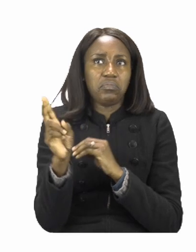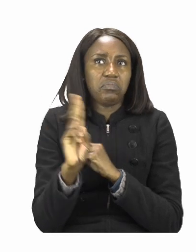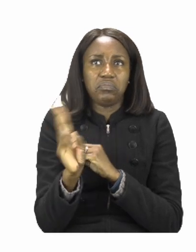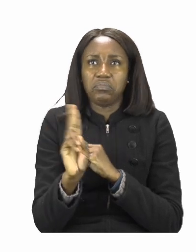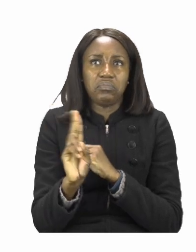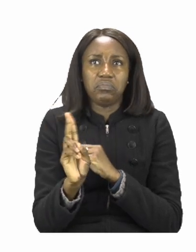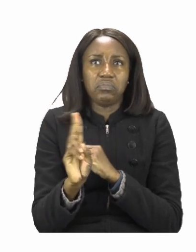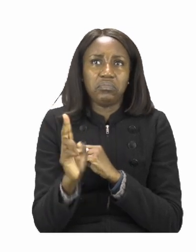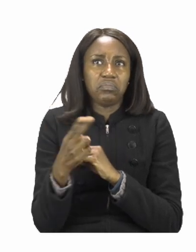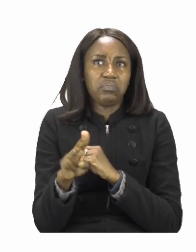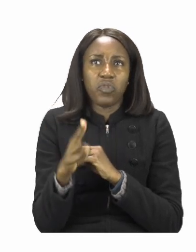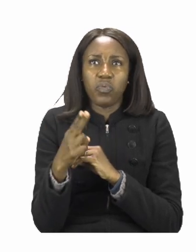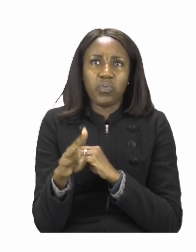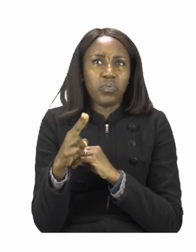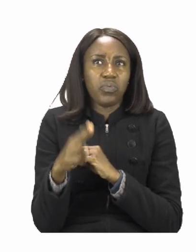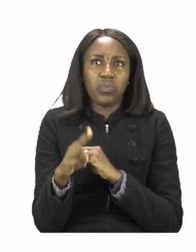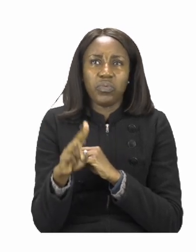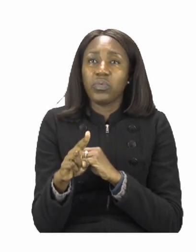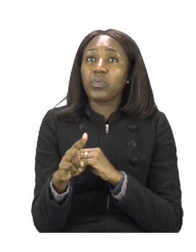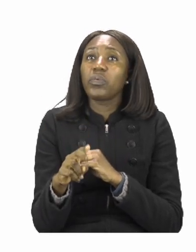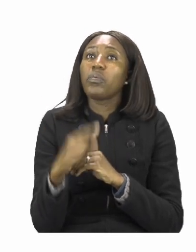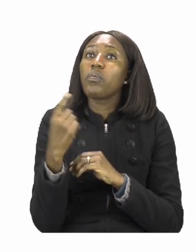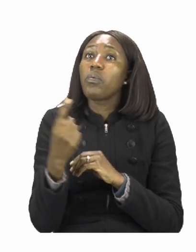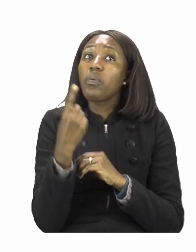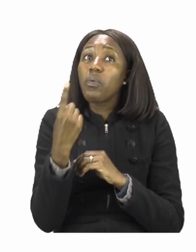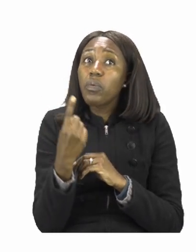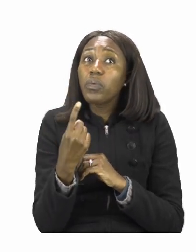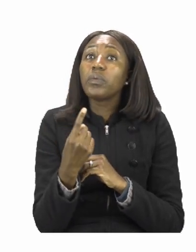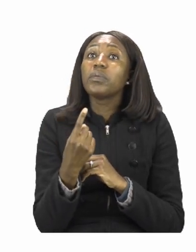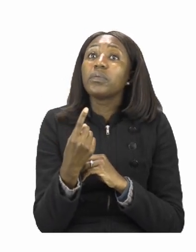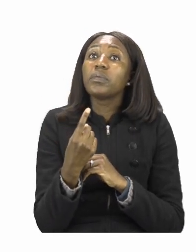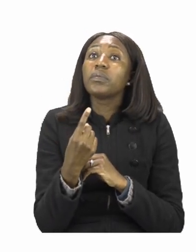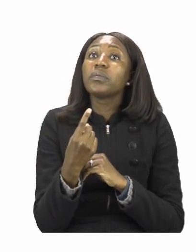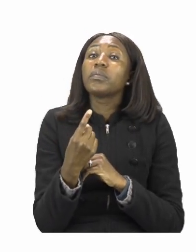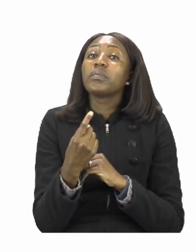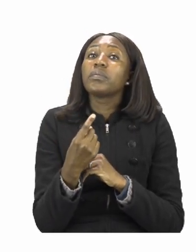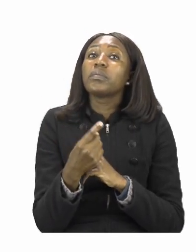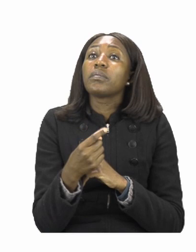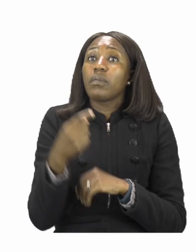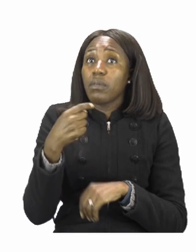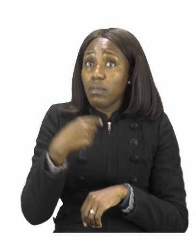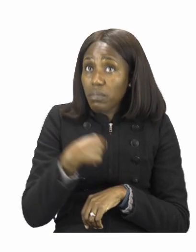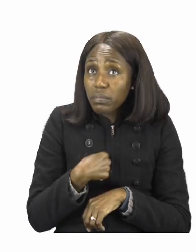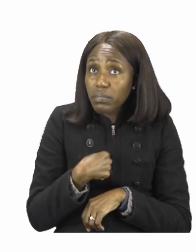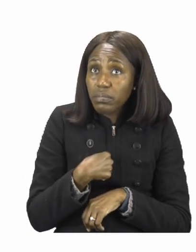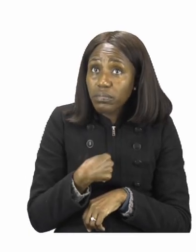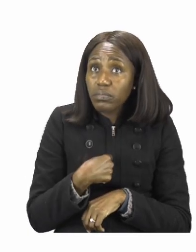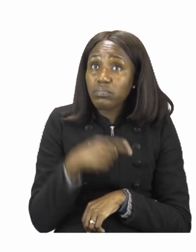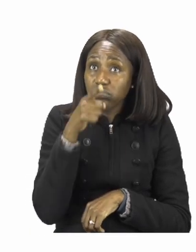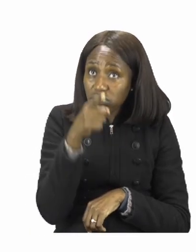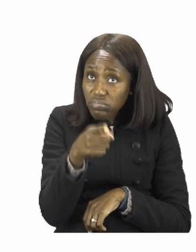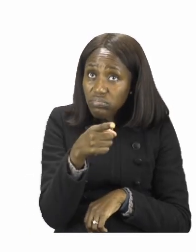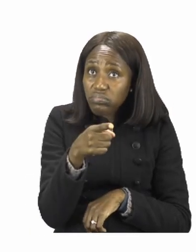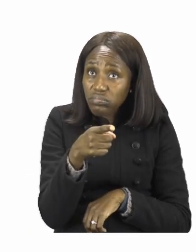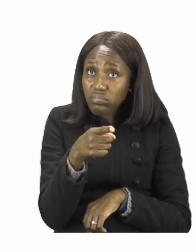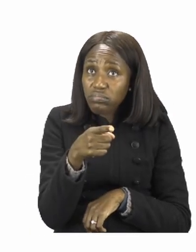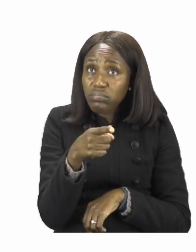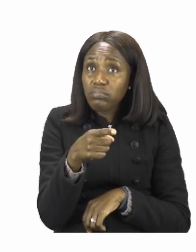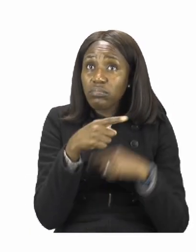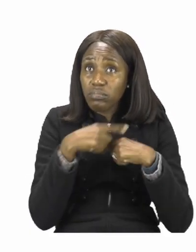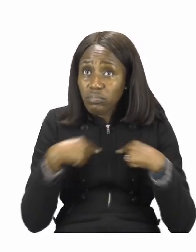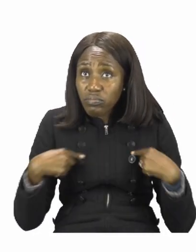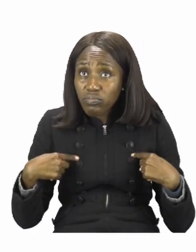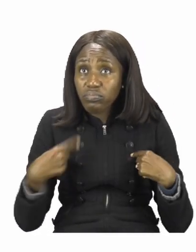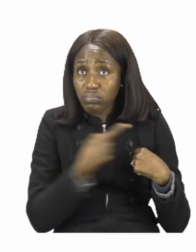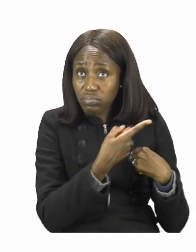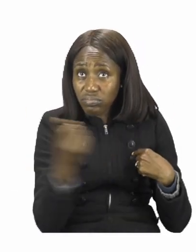Remember, we said that for words like I, you, we,